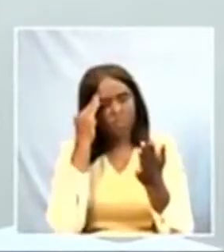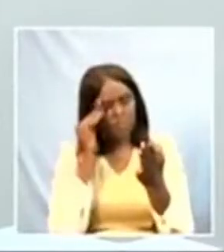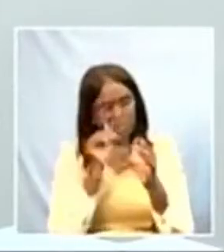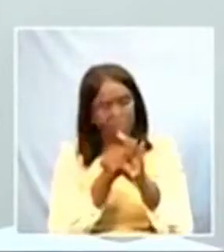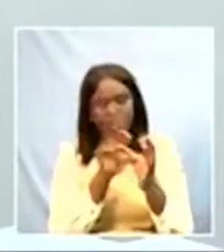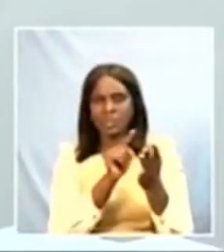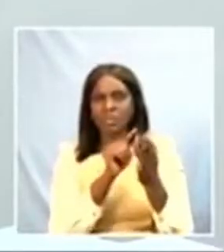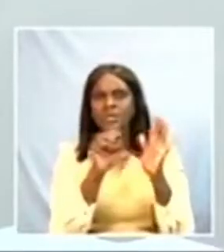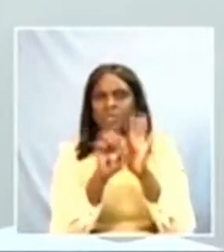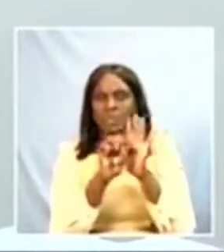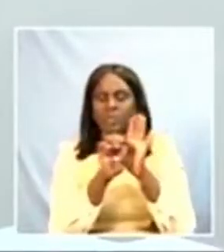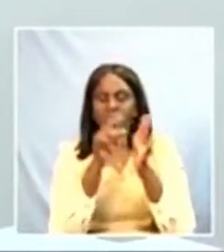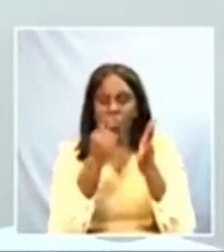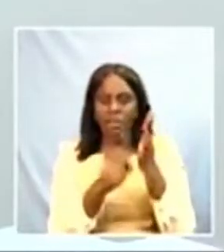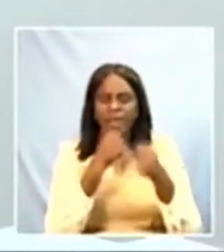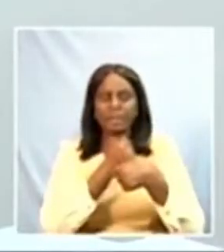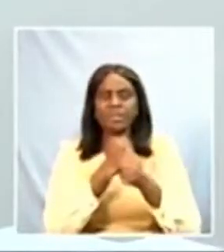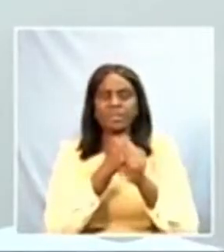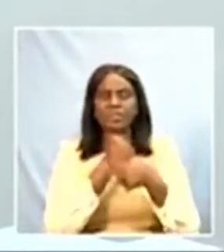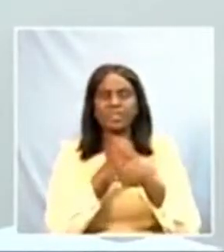one, what prompted you?